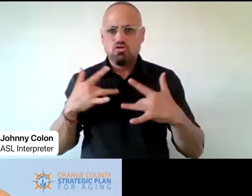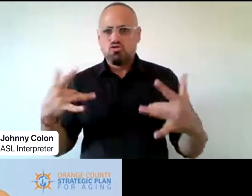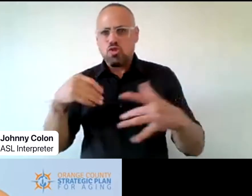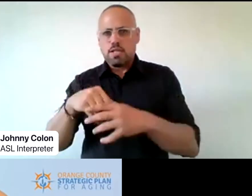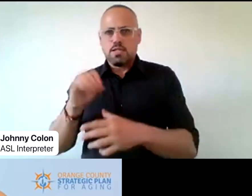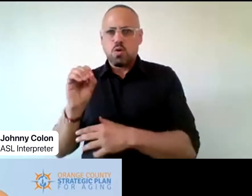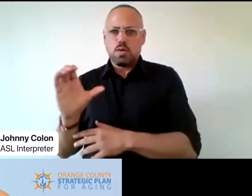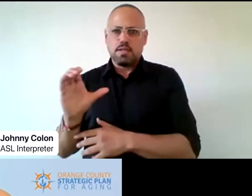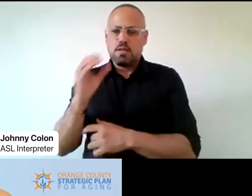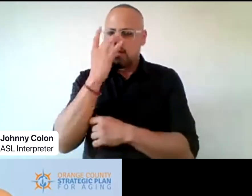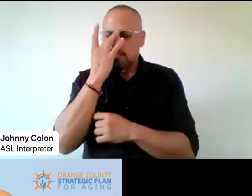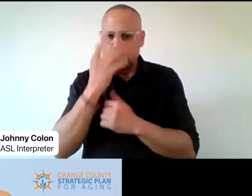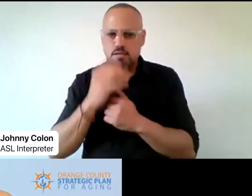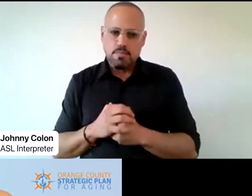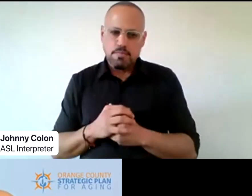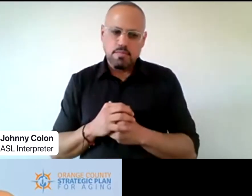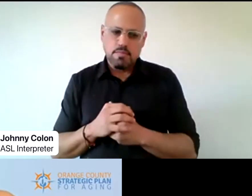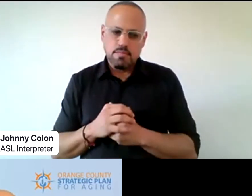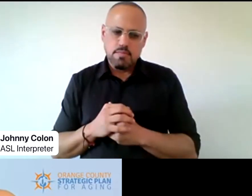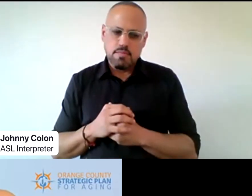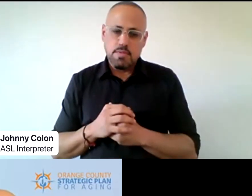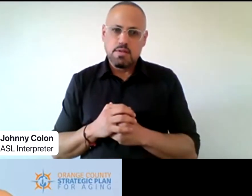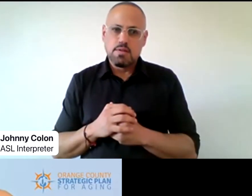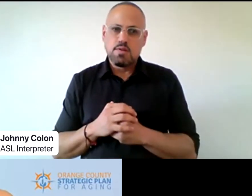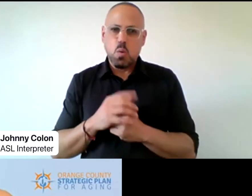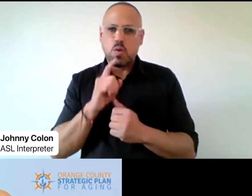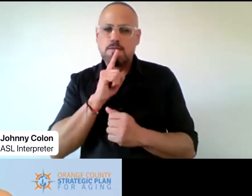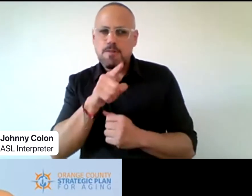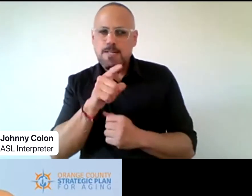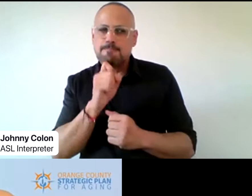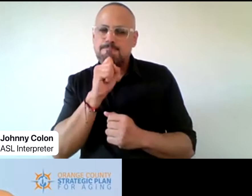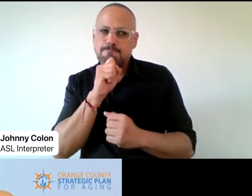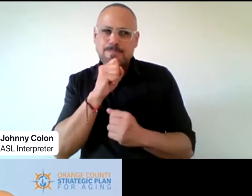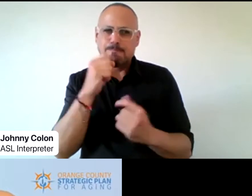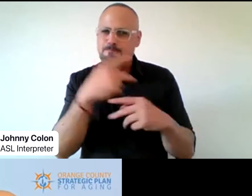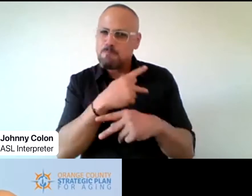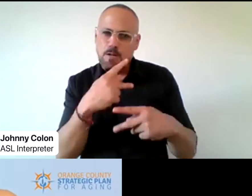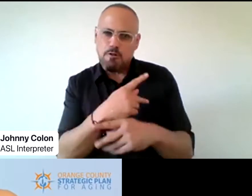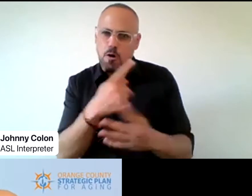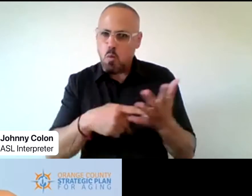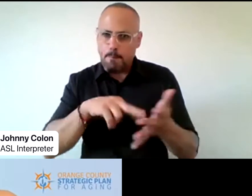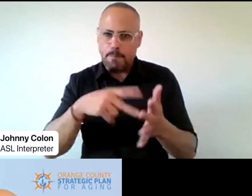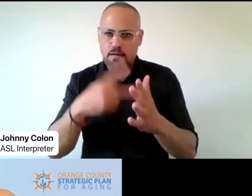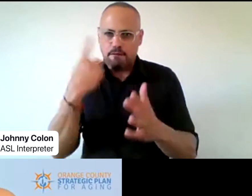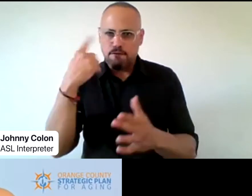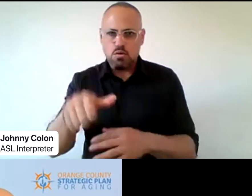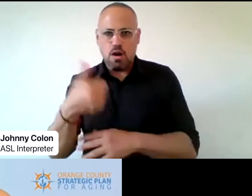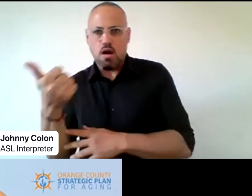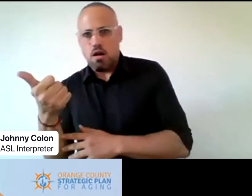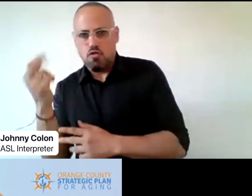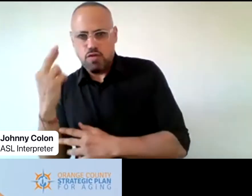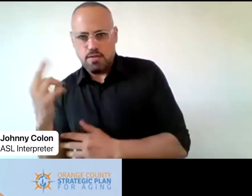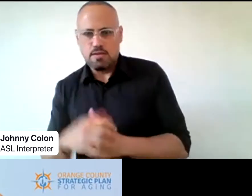County. So we have to stretch to interpret it for what it means for other purposes.